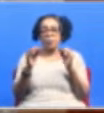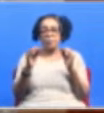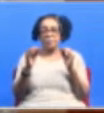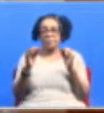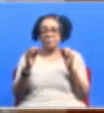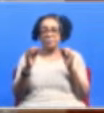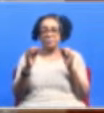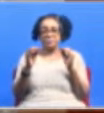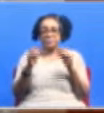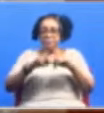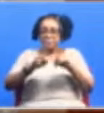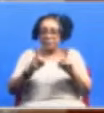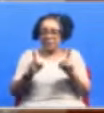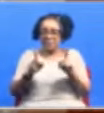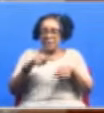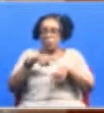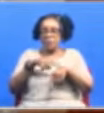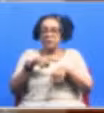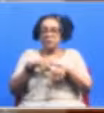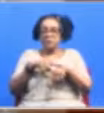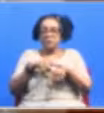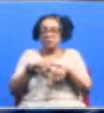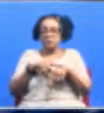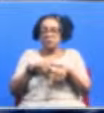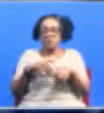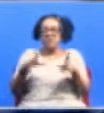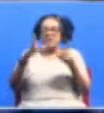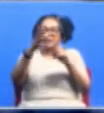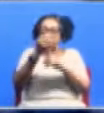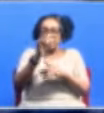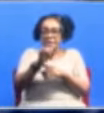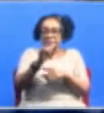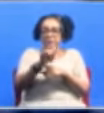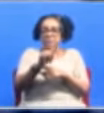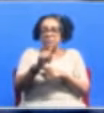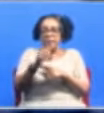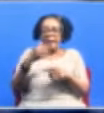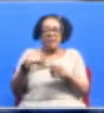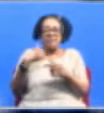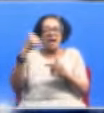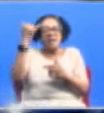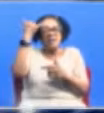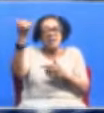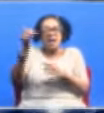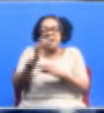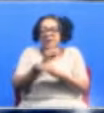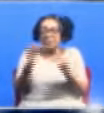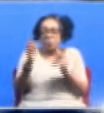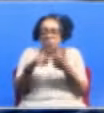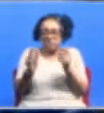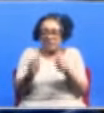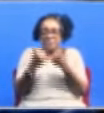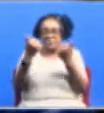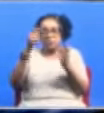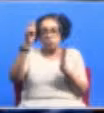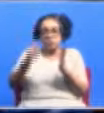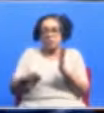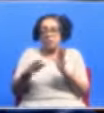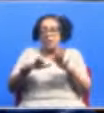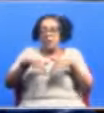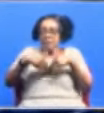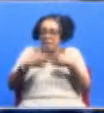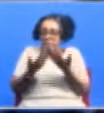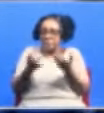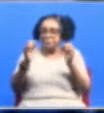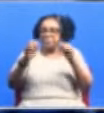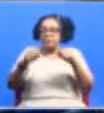But when you have a Chief Justice that is oblivious, that has no idea about what's happening in the judiciary, how can an important institution,